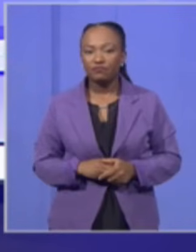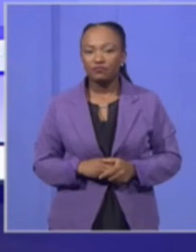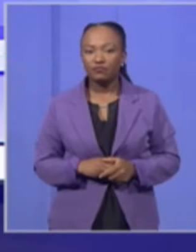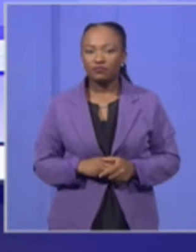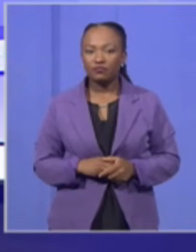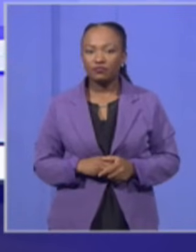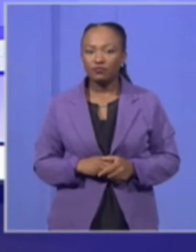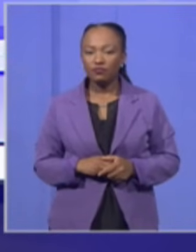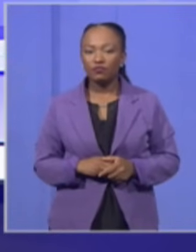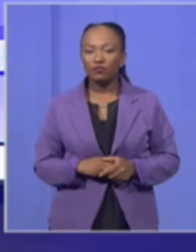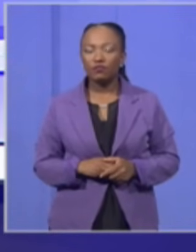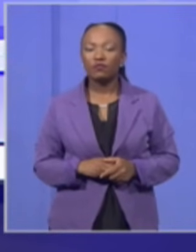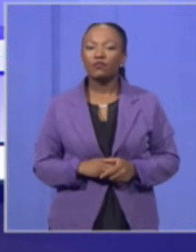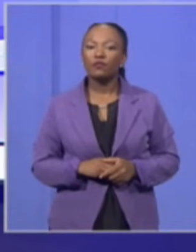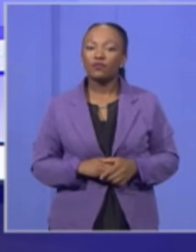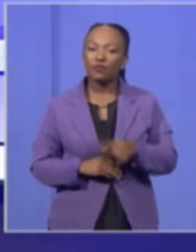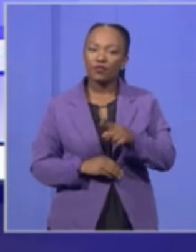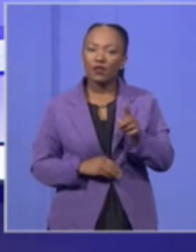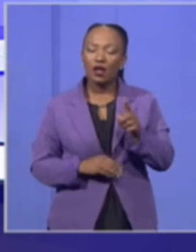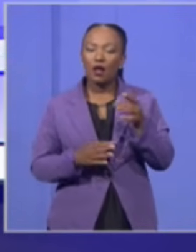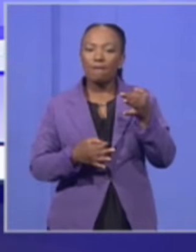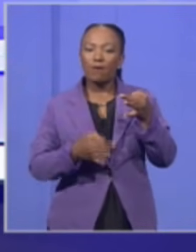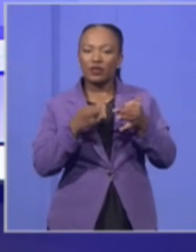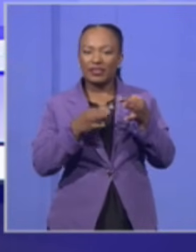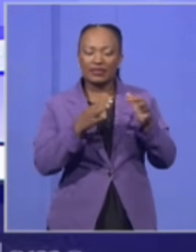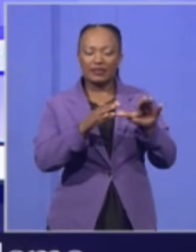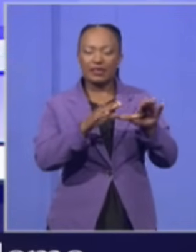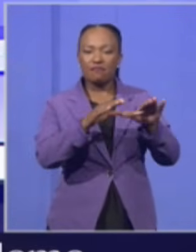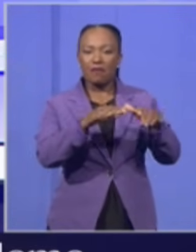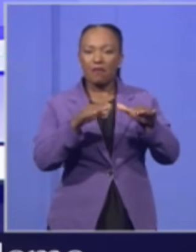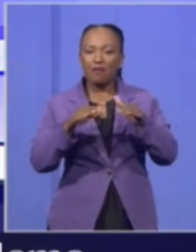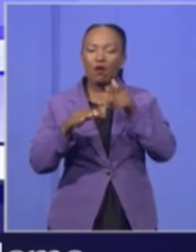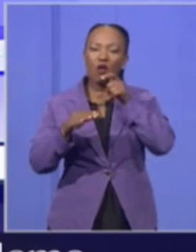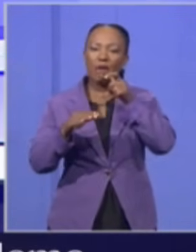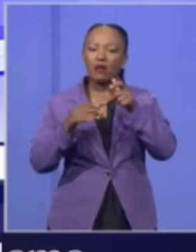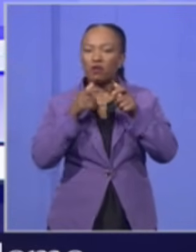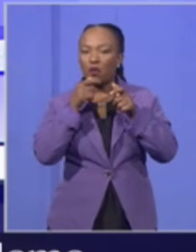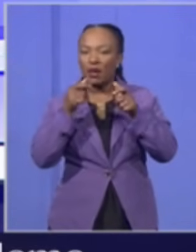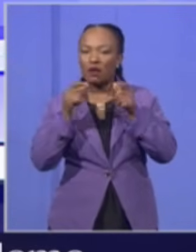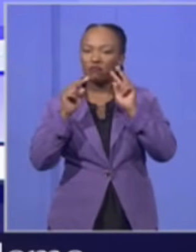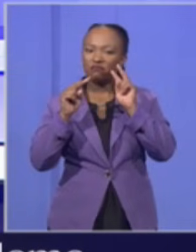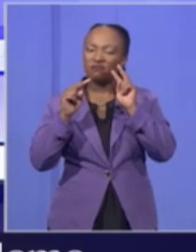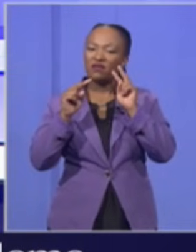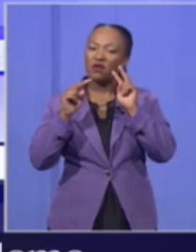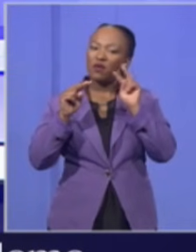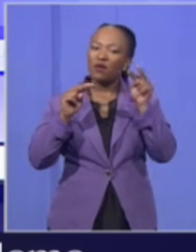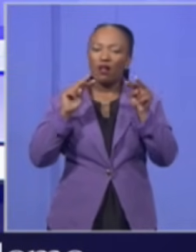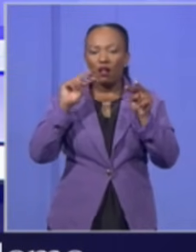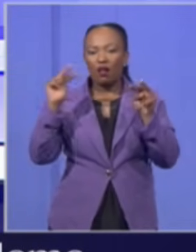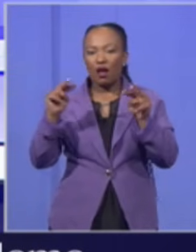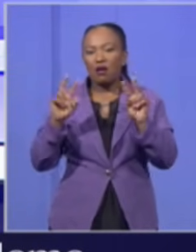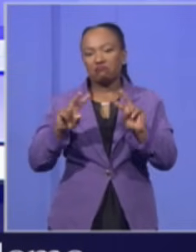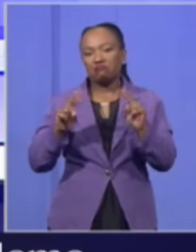Ka go le lengwe mekgatlo ya dipolotiki thulana ka dikgopolo mabapi le polelo ya kabo ya ditekanyetšo ka Enoch